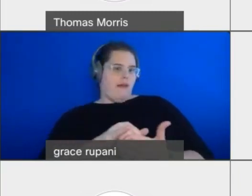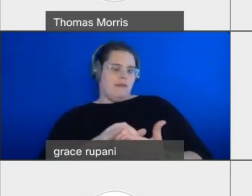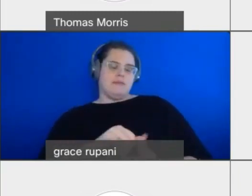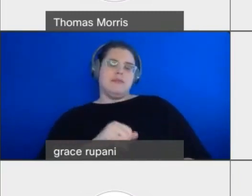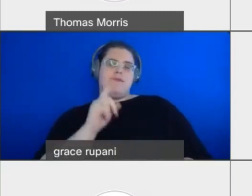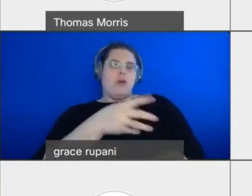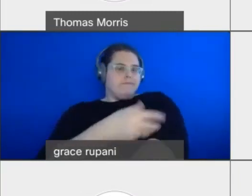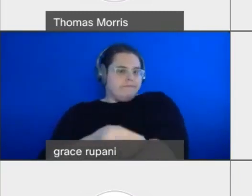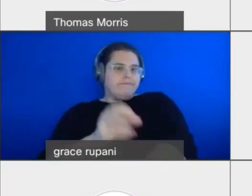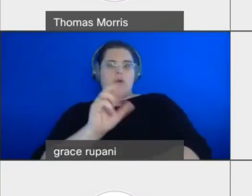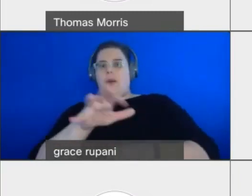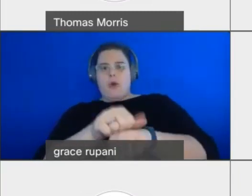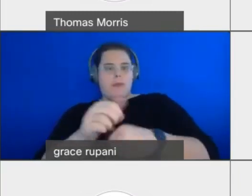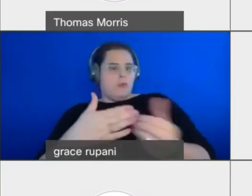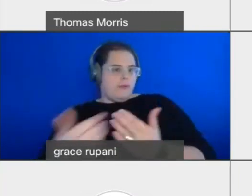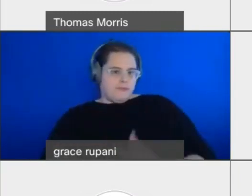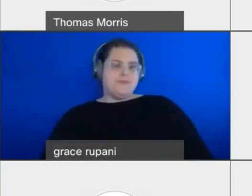So.